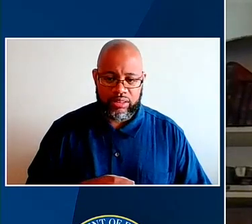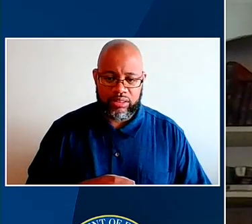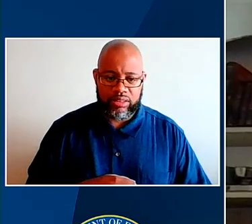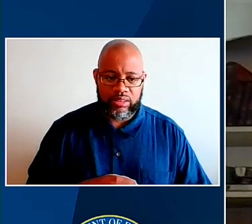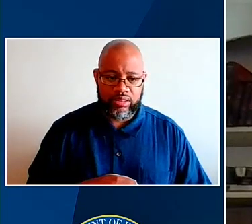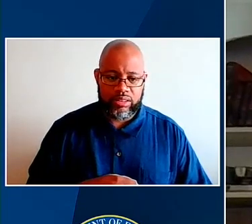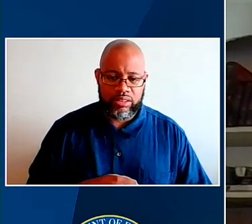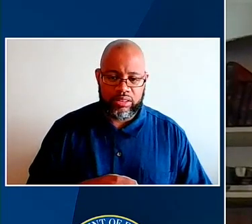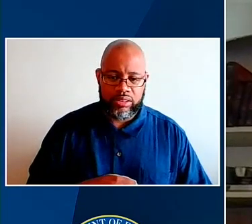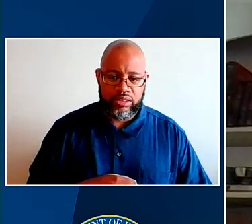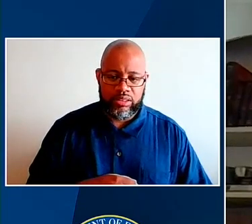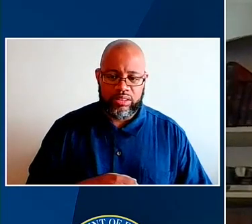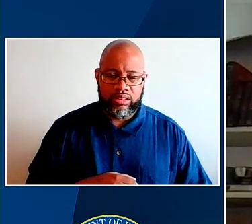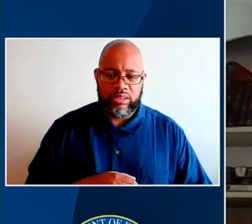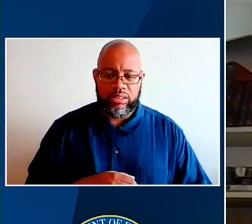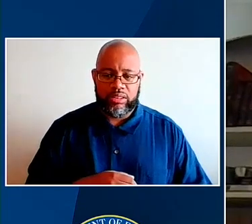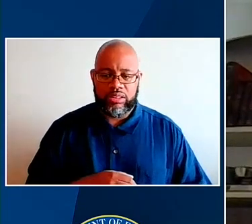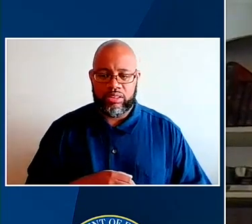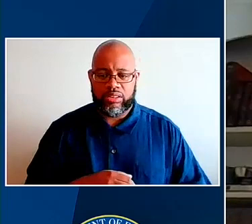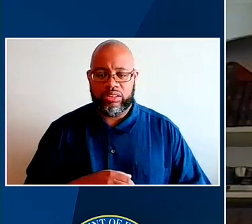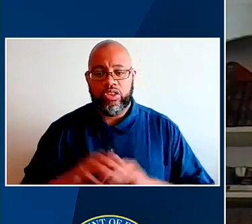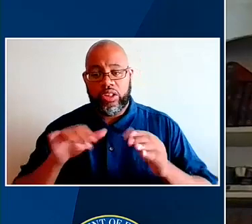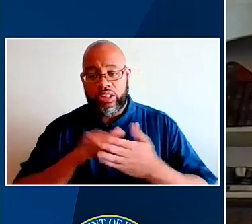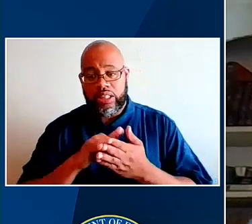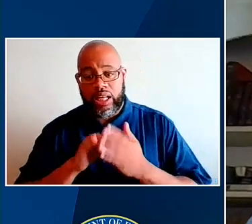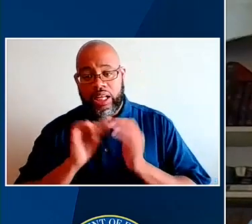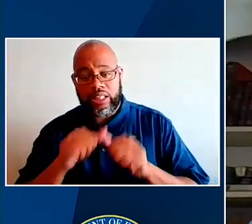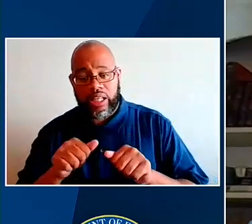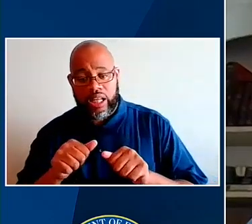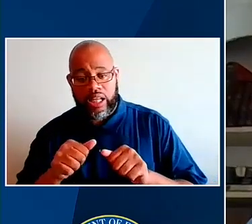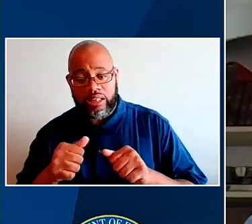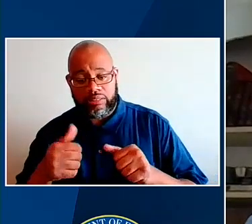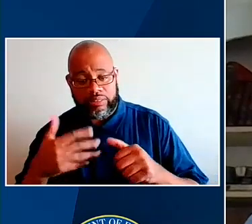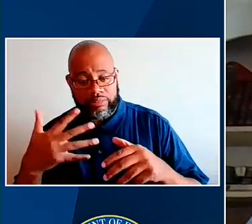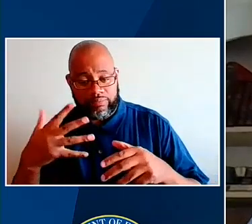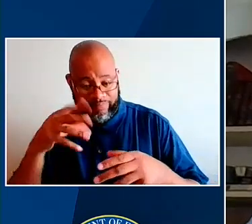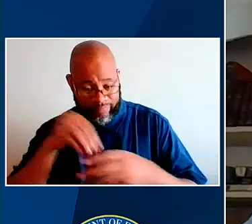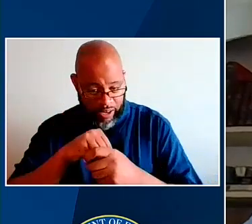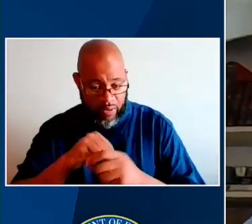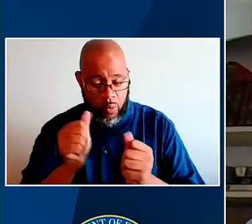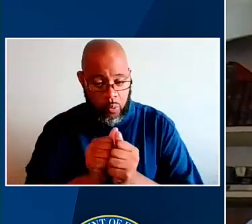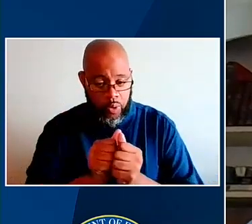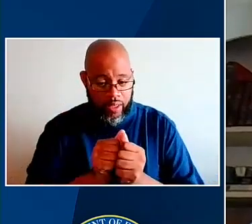no, it sits out. You wouldn't, in doing that and complying with that opt-in,